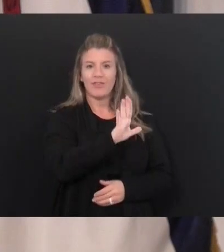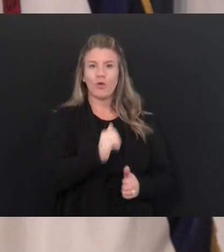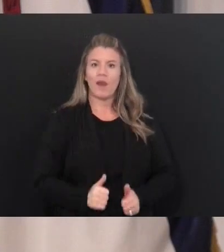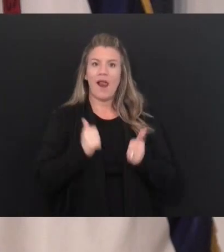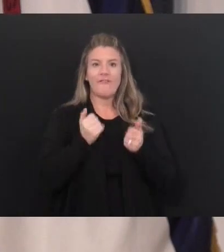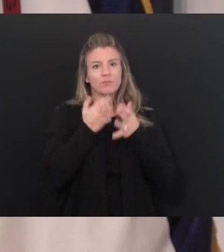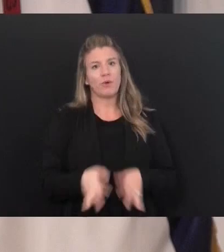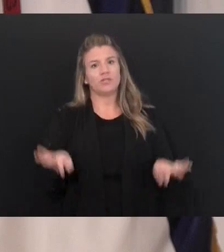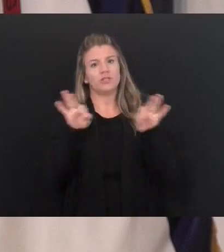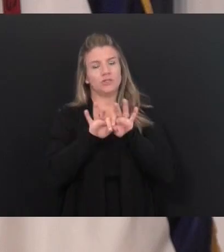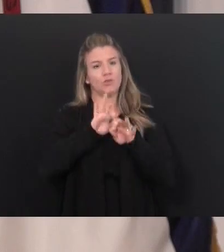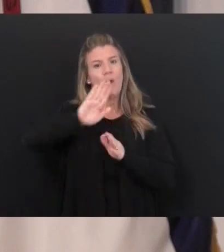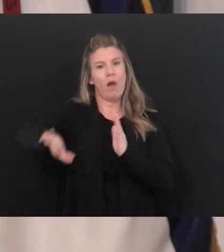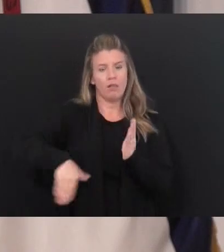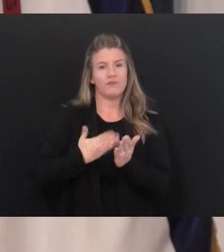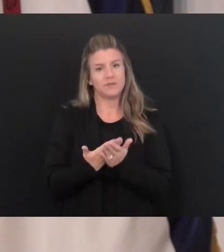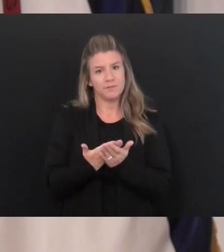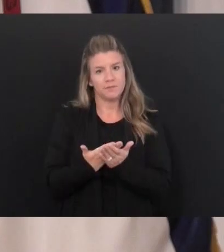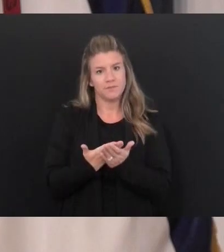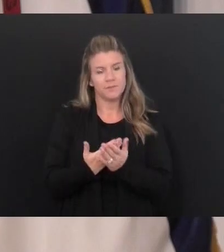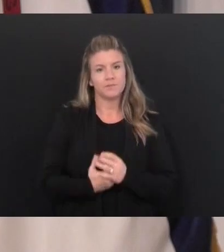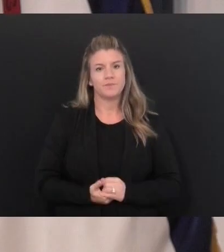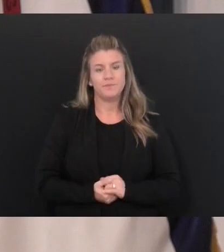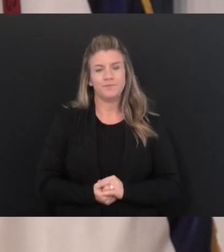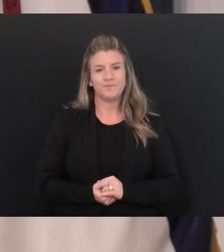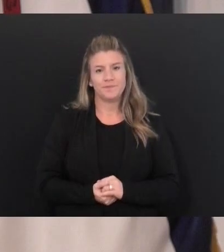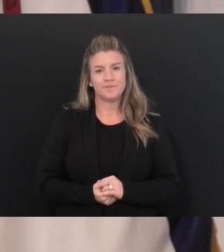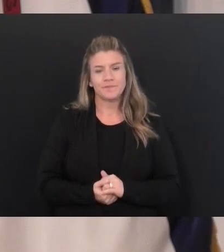to all of us. Now,